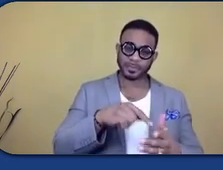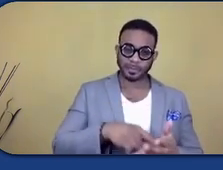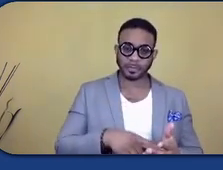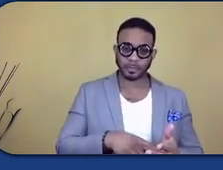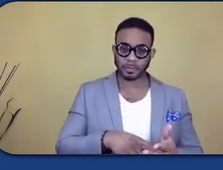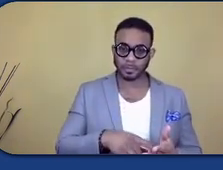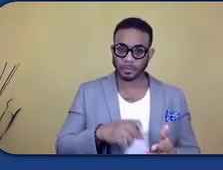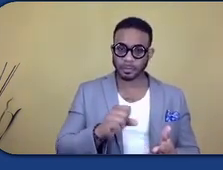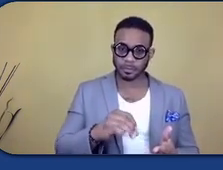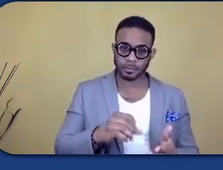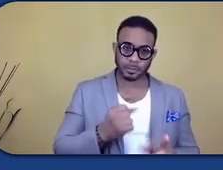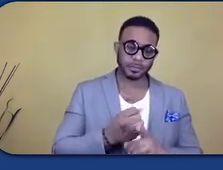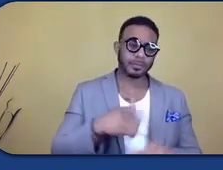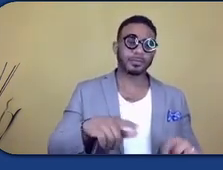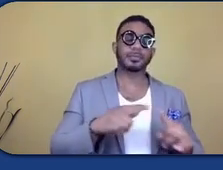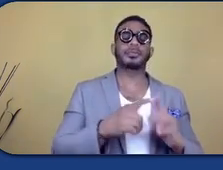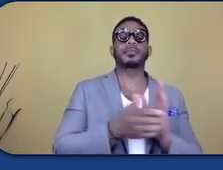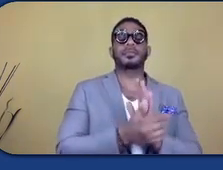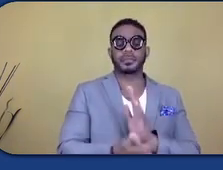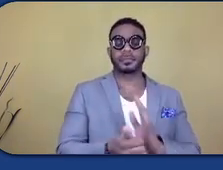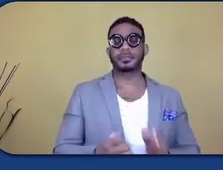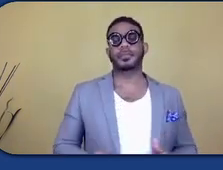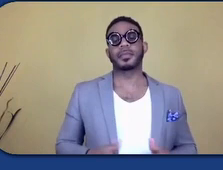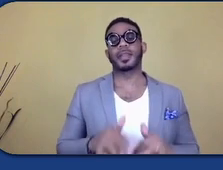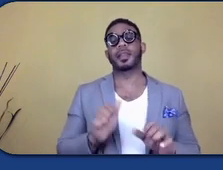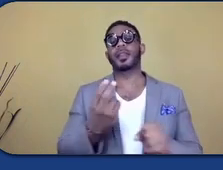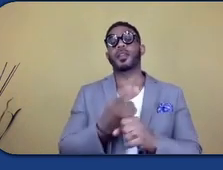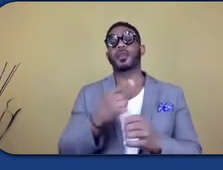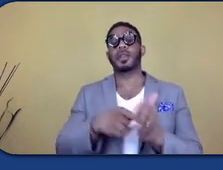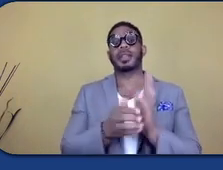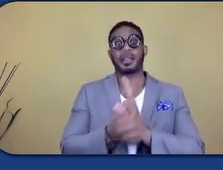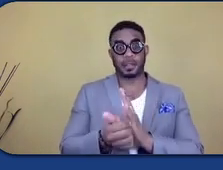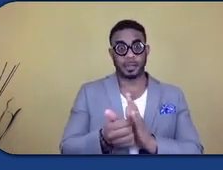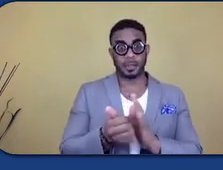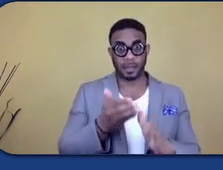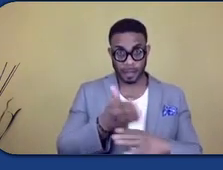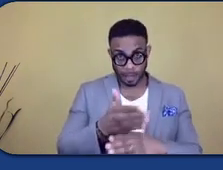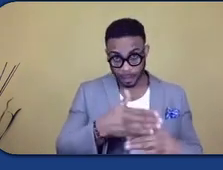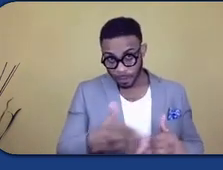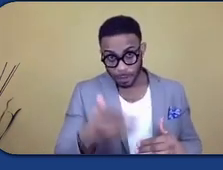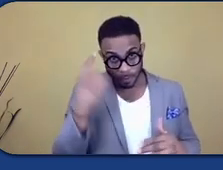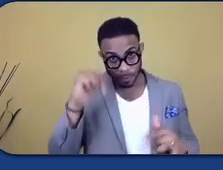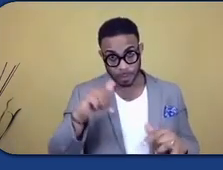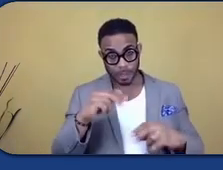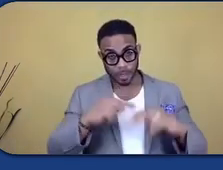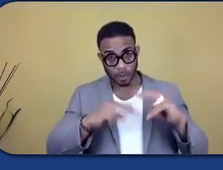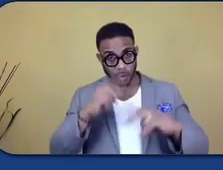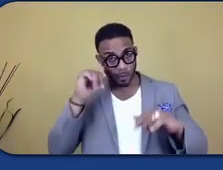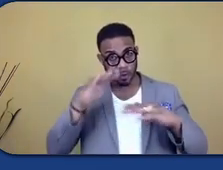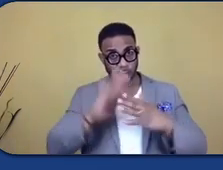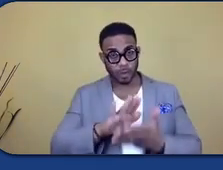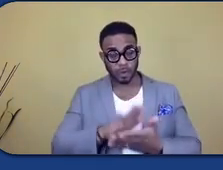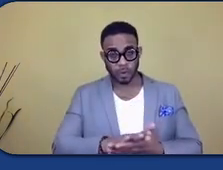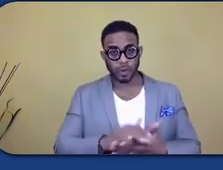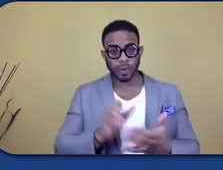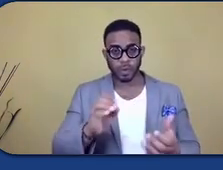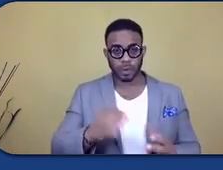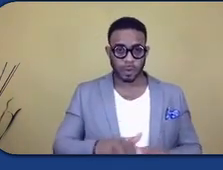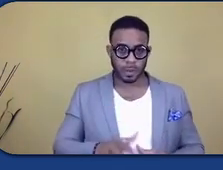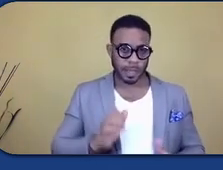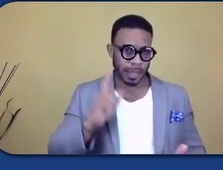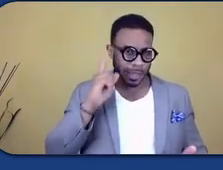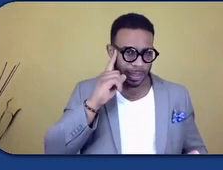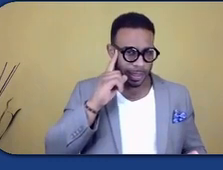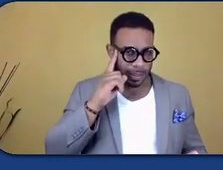has to train them as well in impacting them with the skills and how they can use this skill aftermath of this construction of the